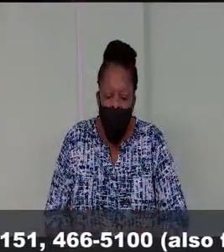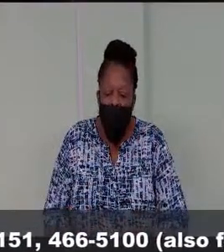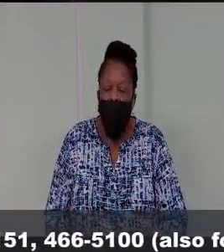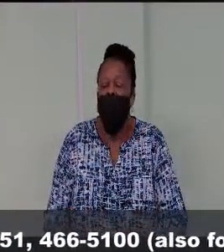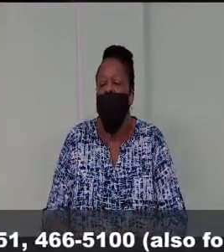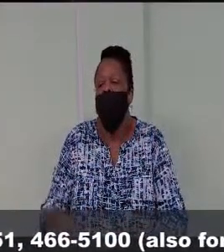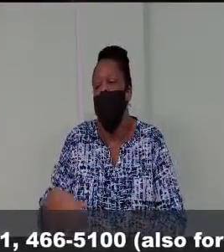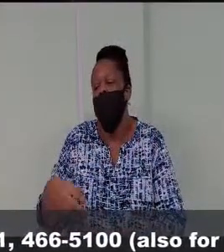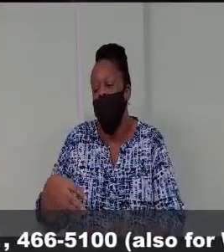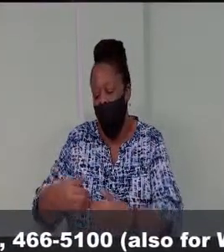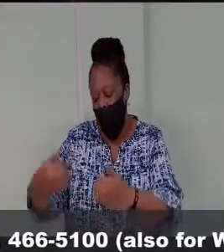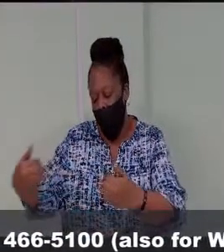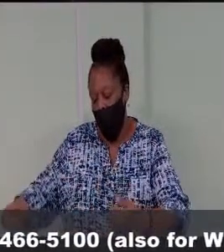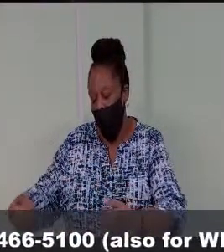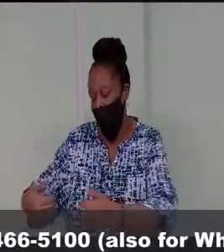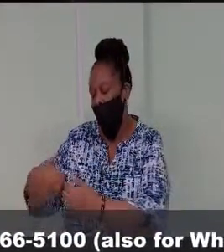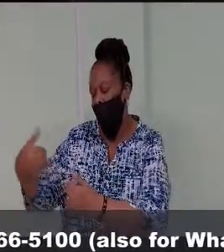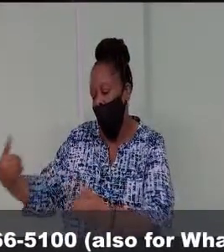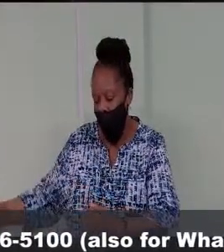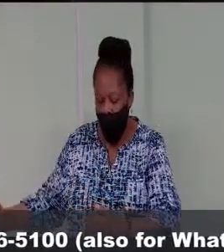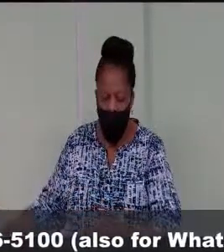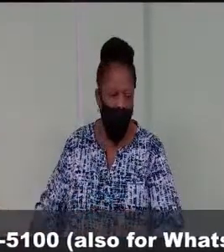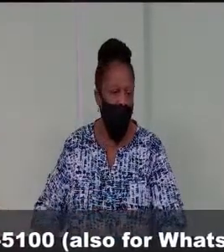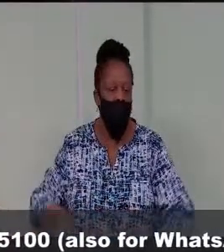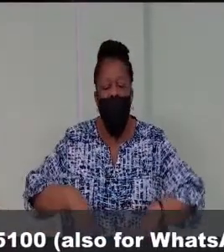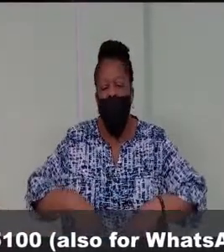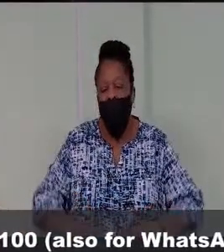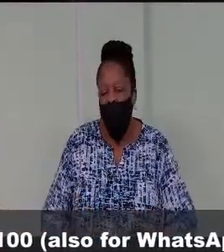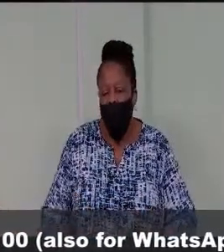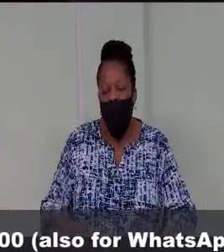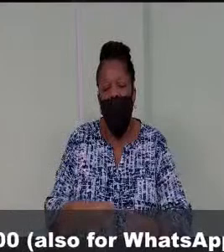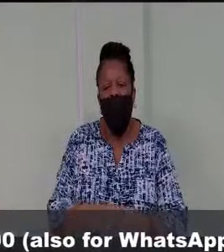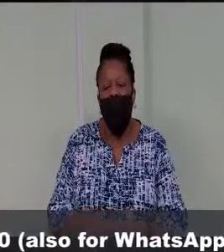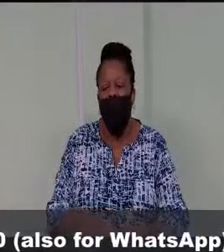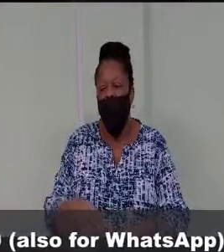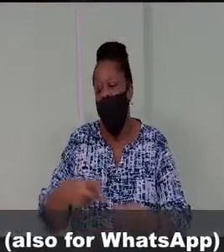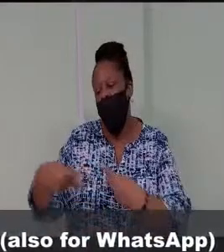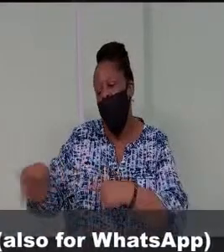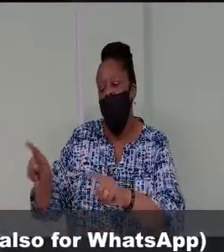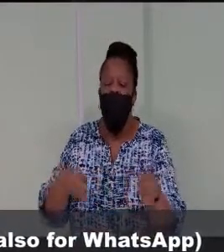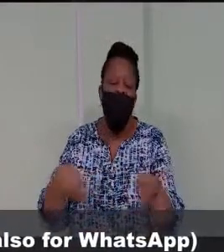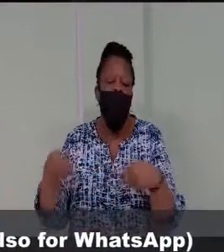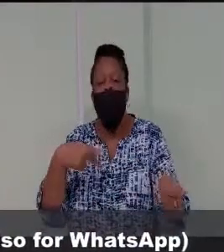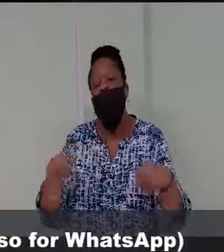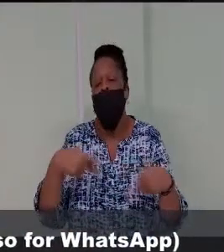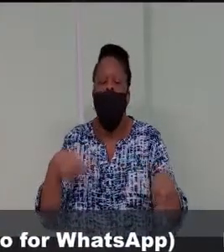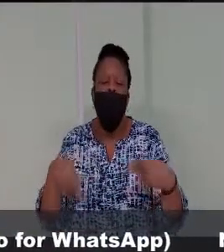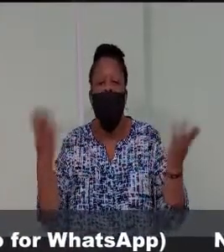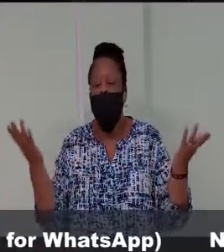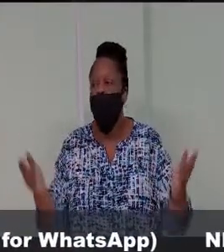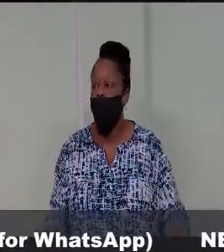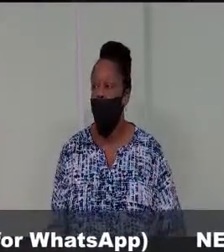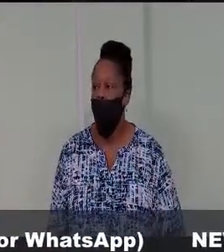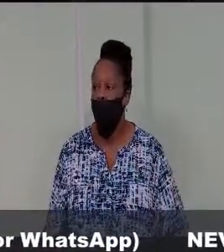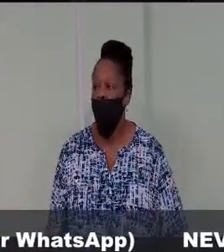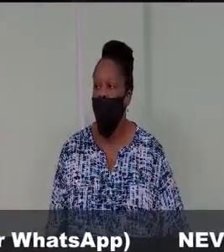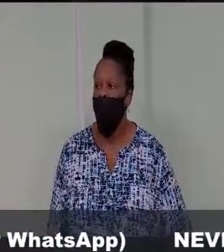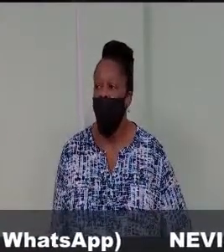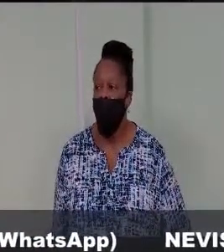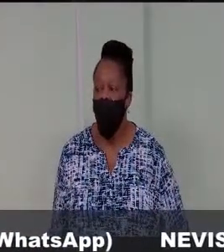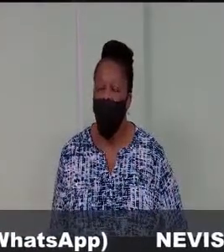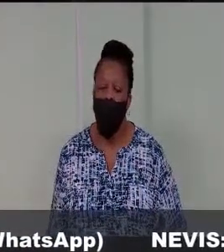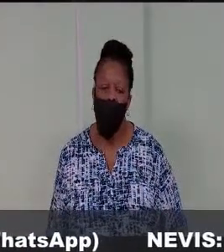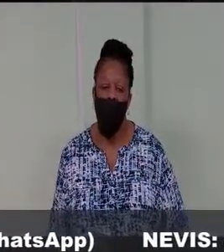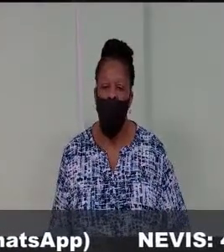and party as they used to. As it pertains to here in St. Kitts, people are tired of the fact that